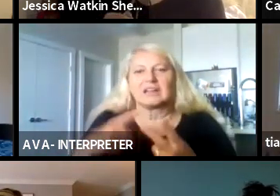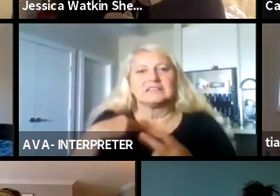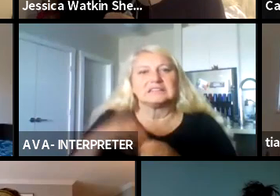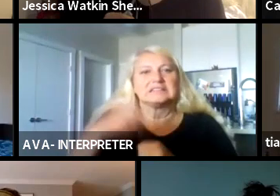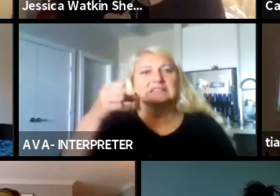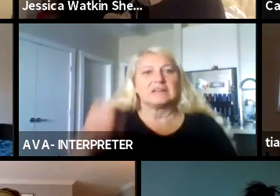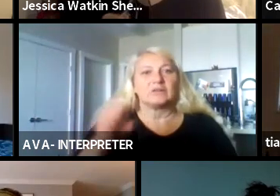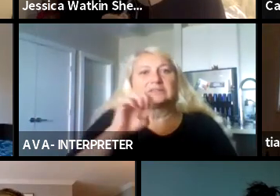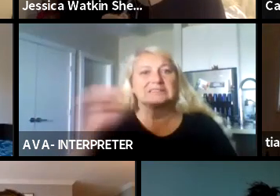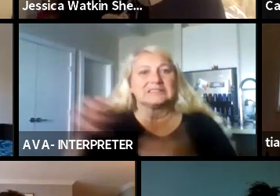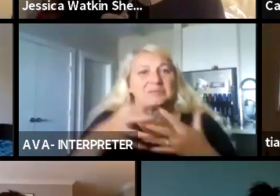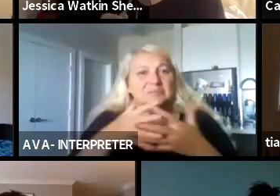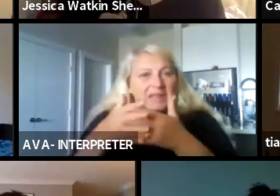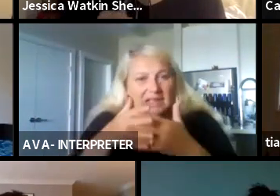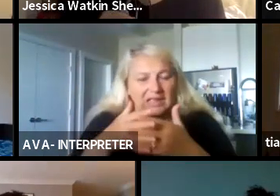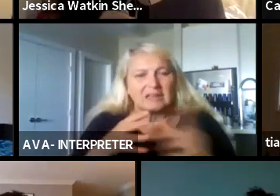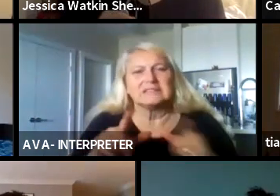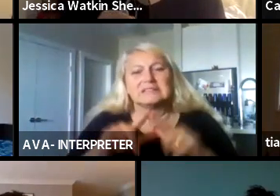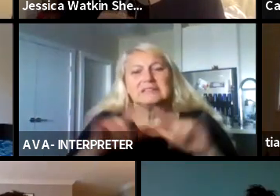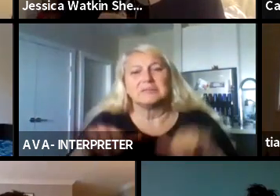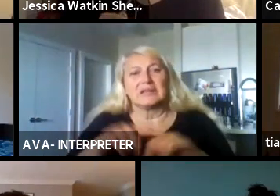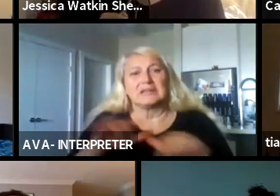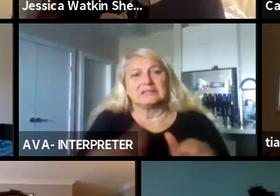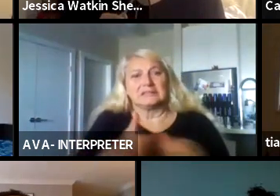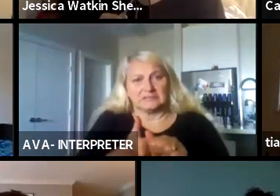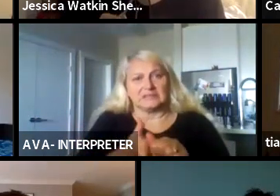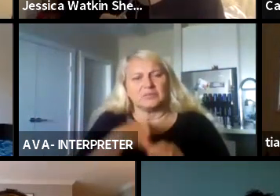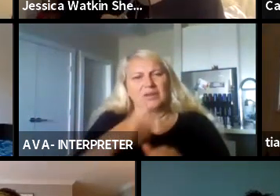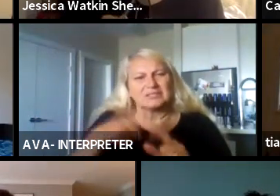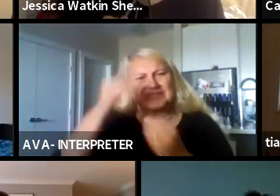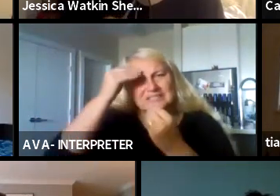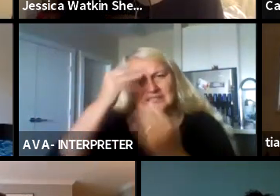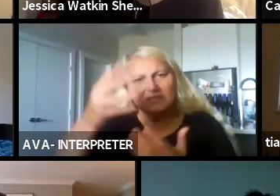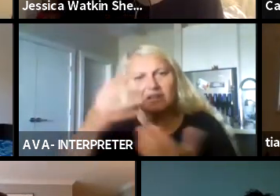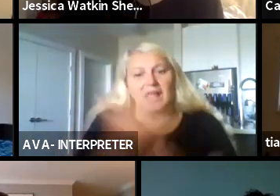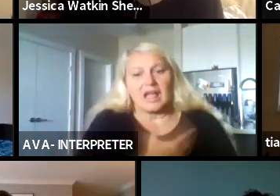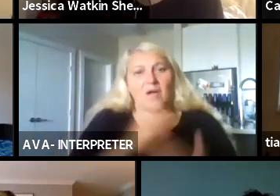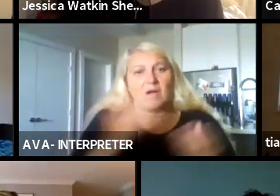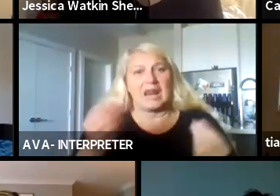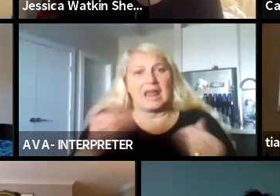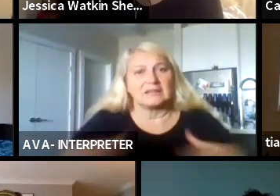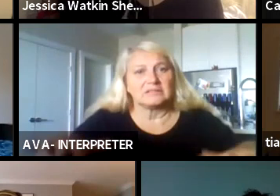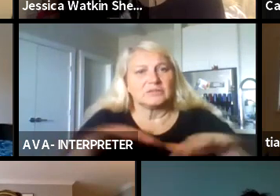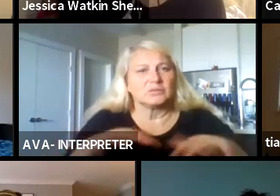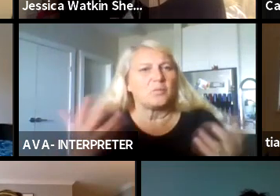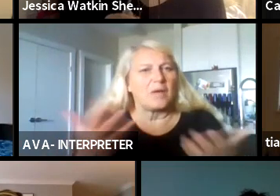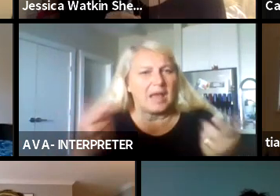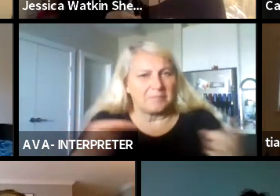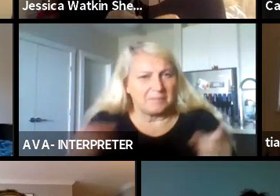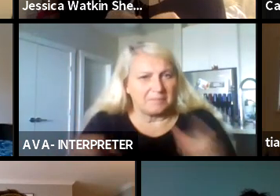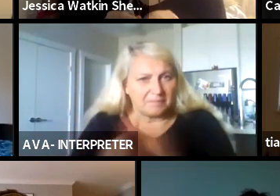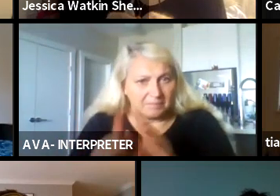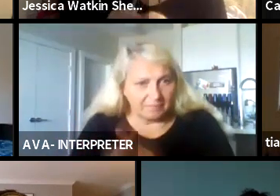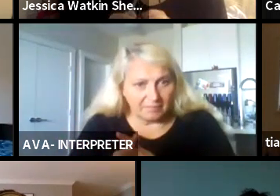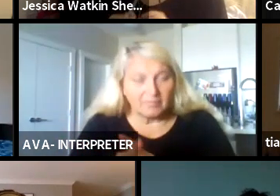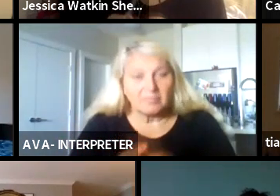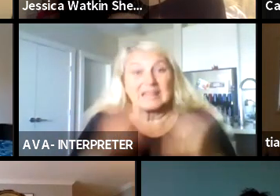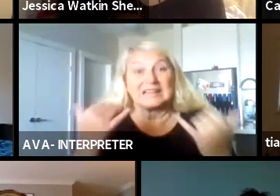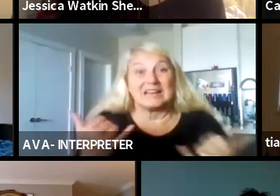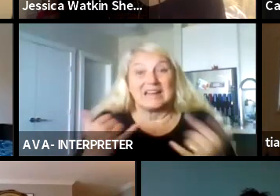United States. But I wanted to take a minute and tell you what's happening on the land right now. We are fully in